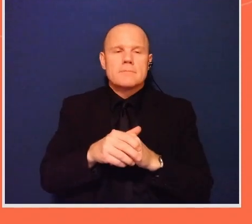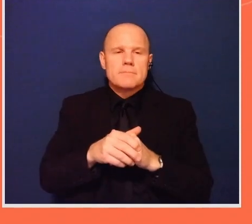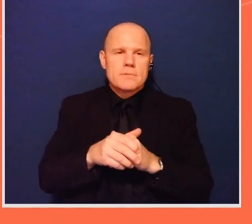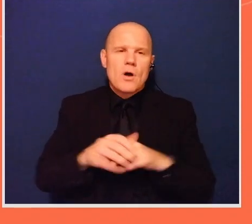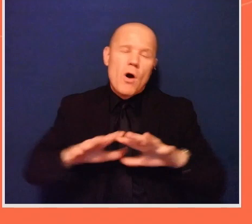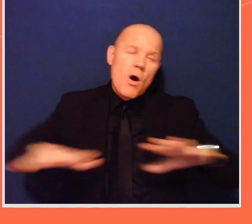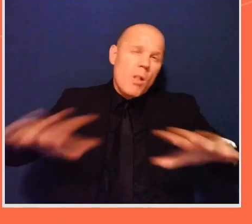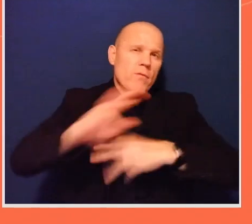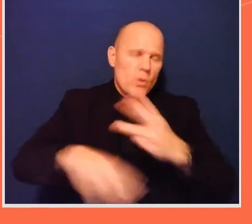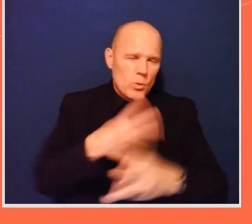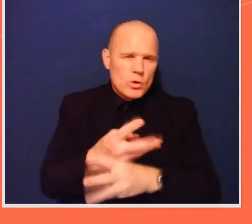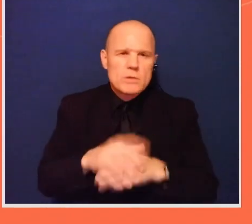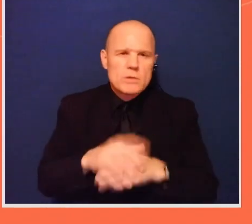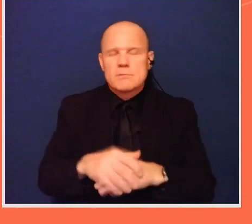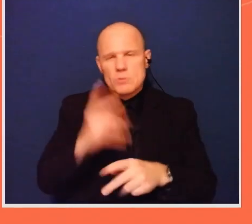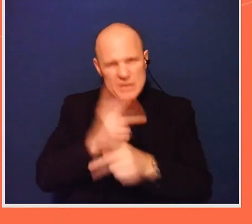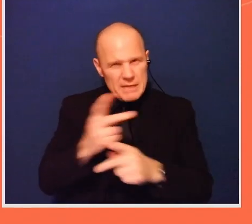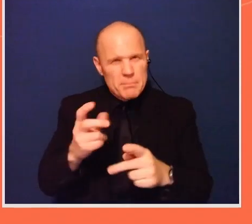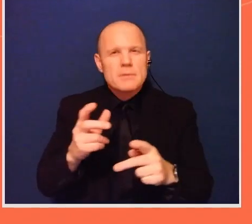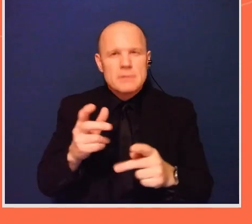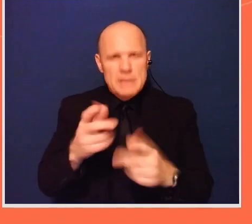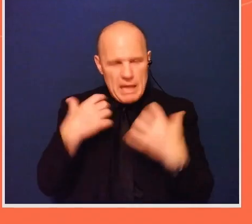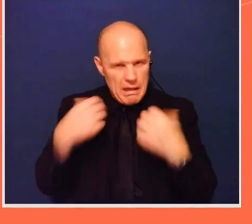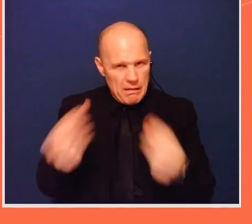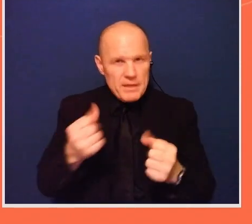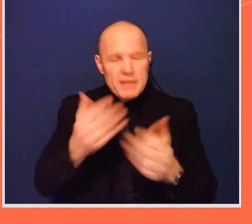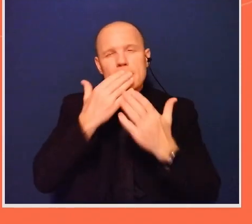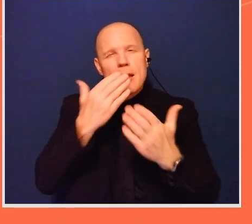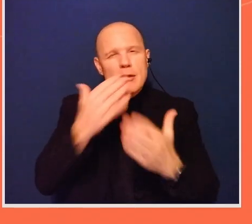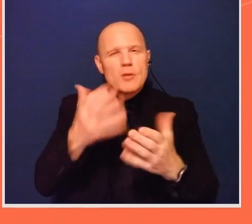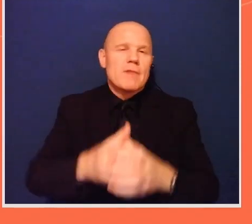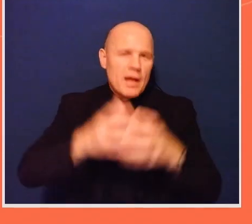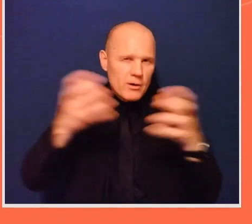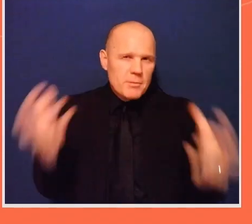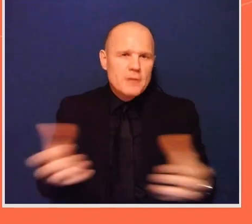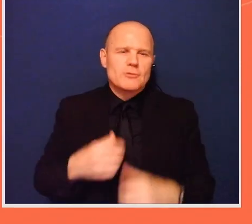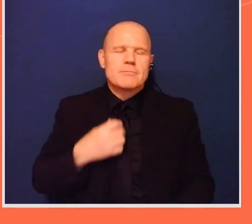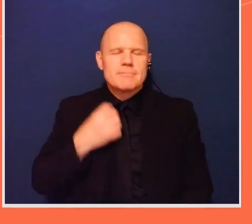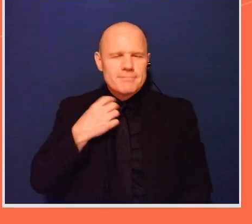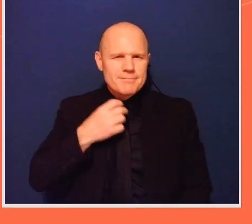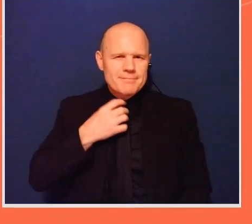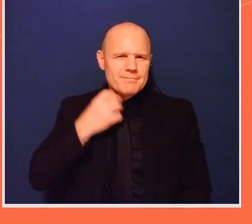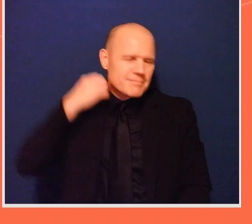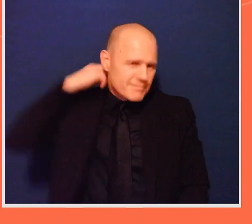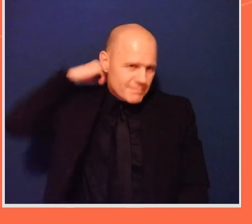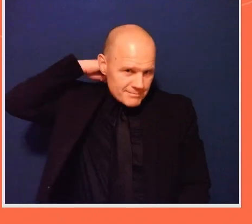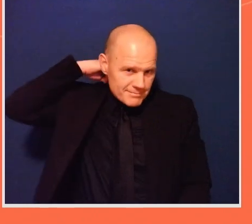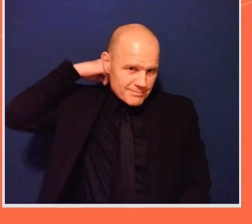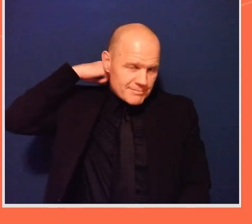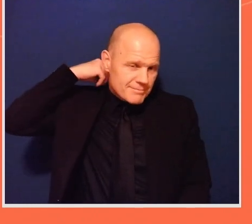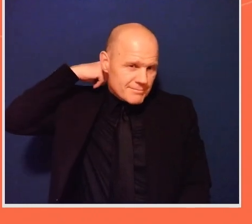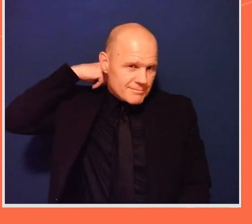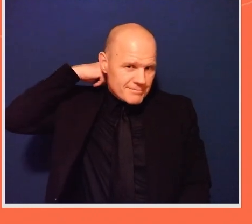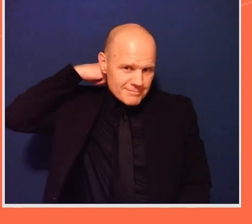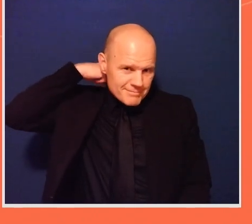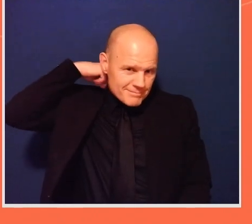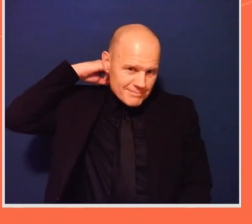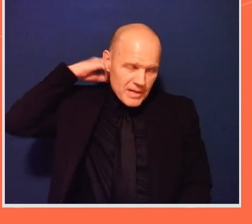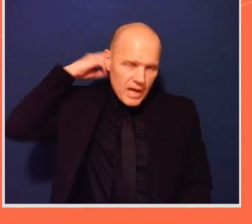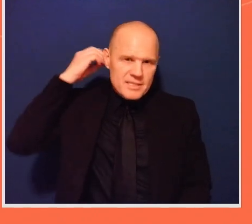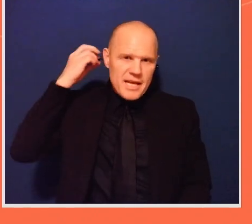this. In the past half-century, we have lost half of all marine